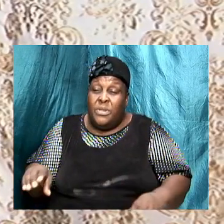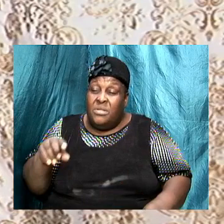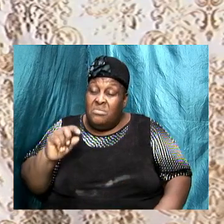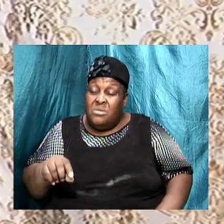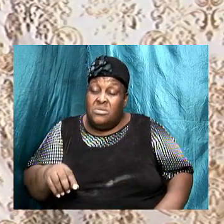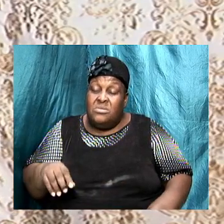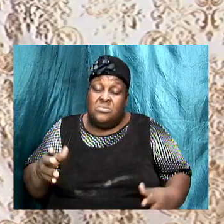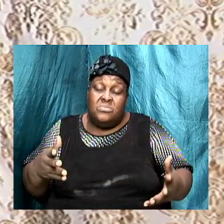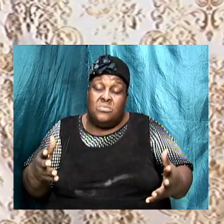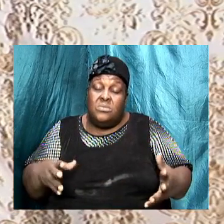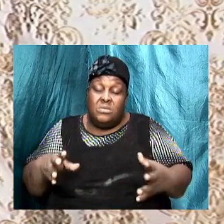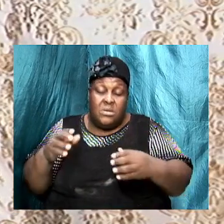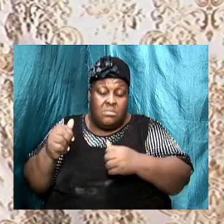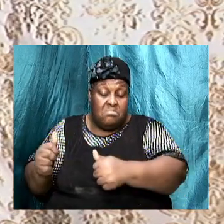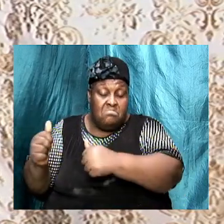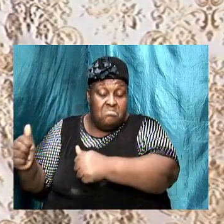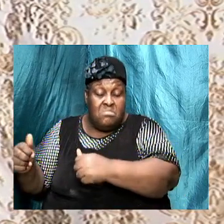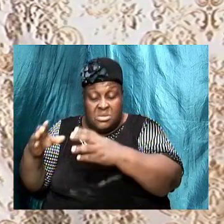taught.